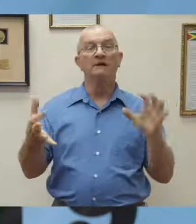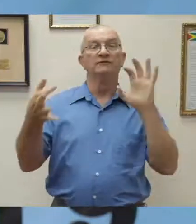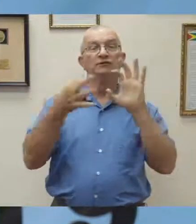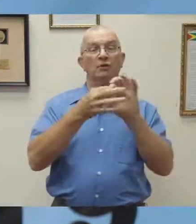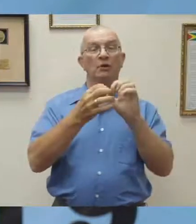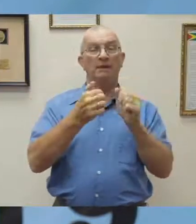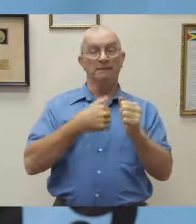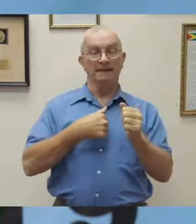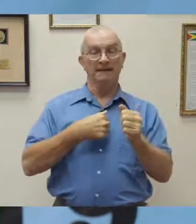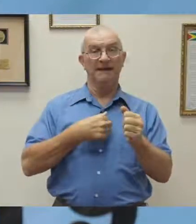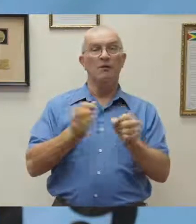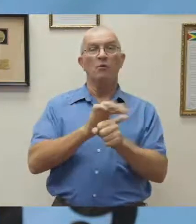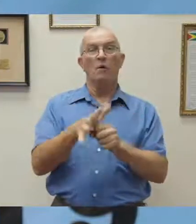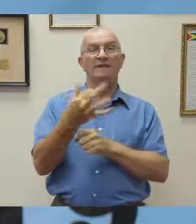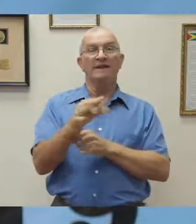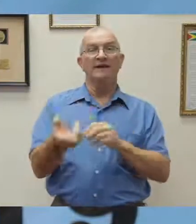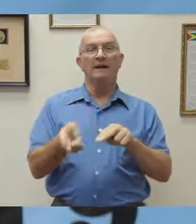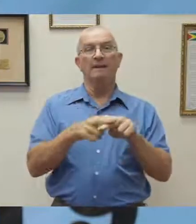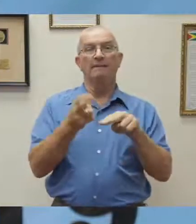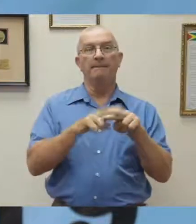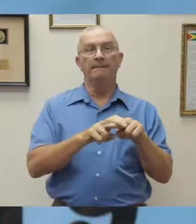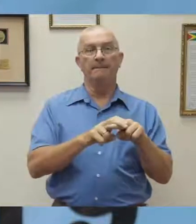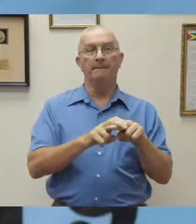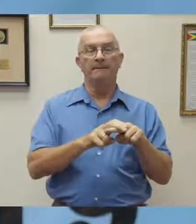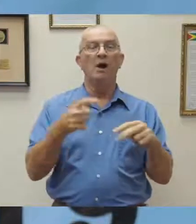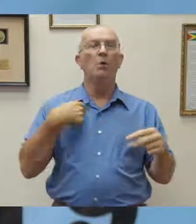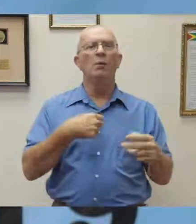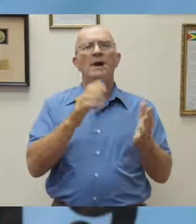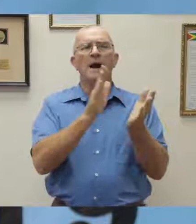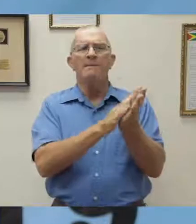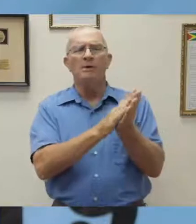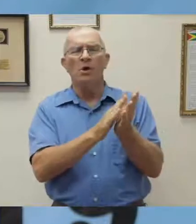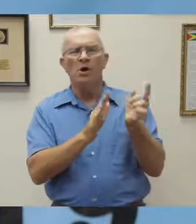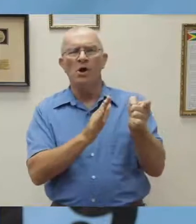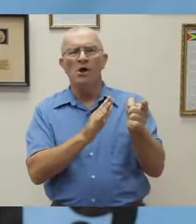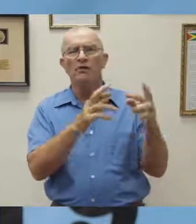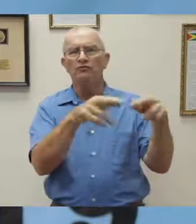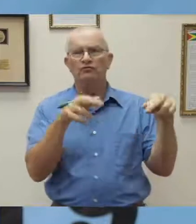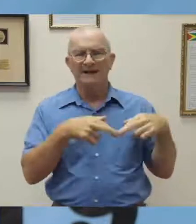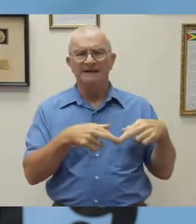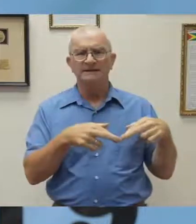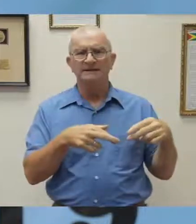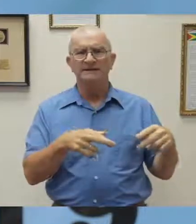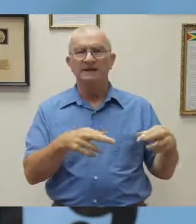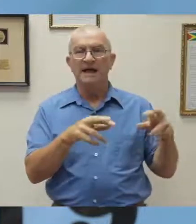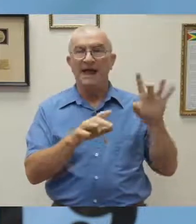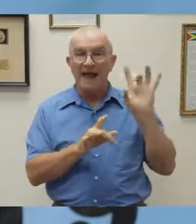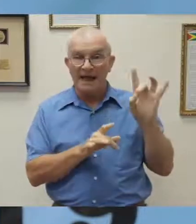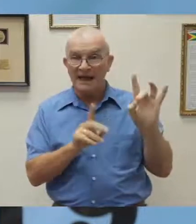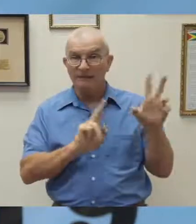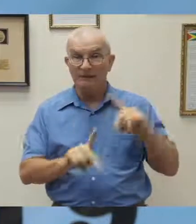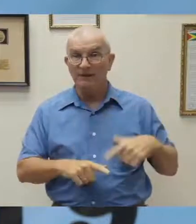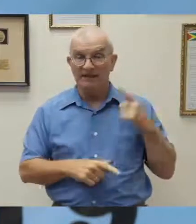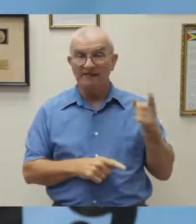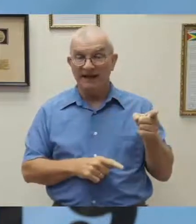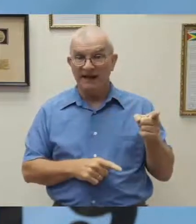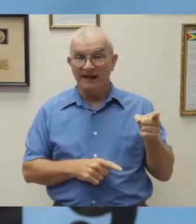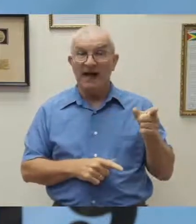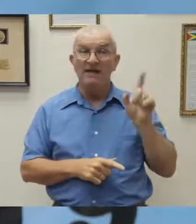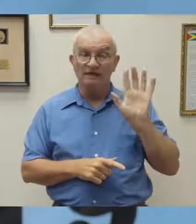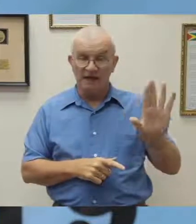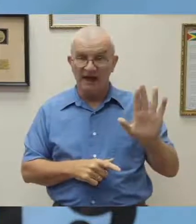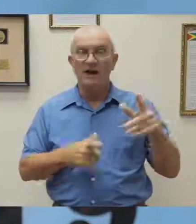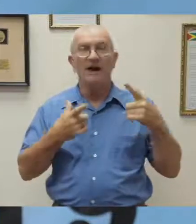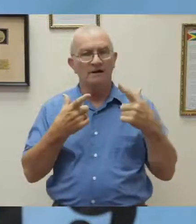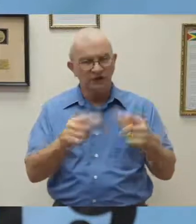today's COVID-19 update. We applaud the residents of Region Number 8 and their efforts in